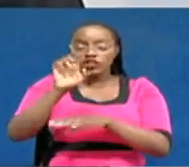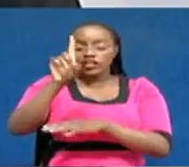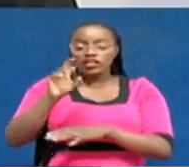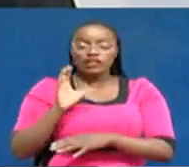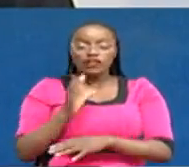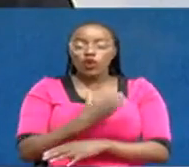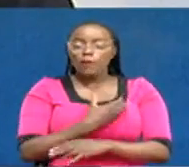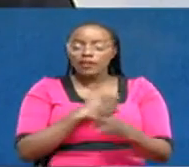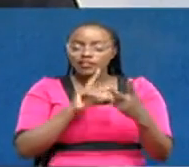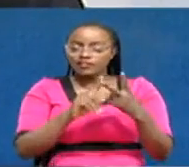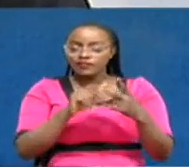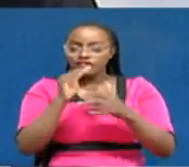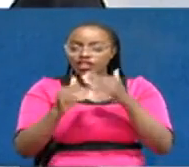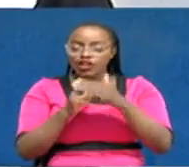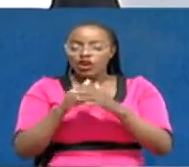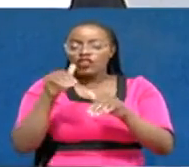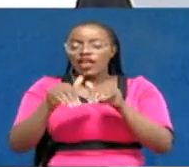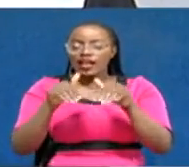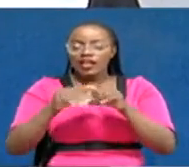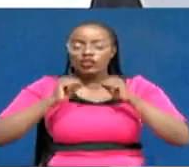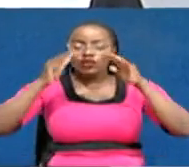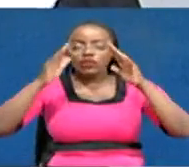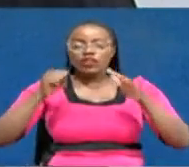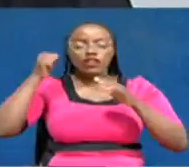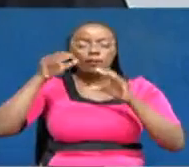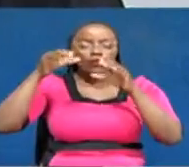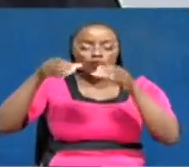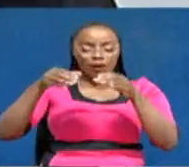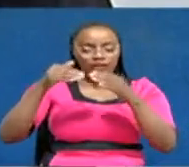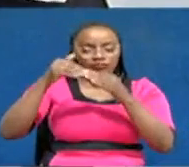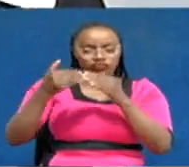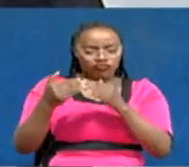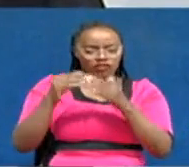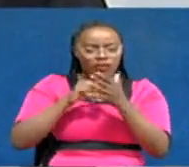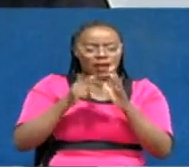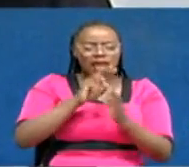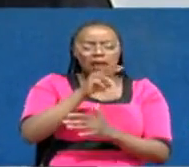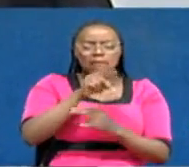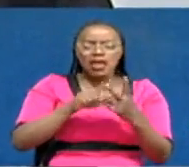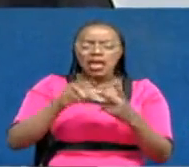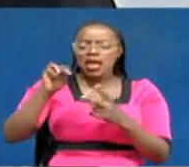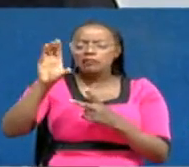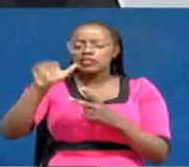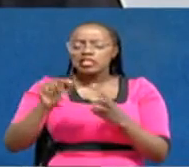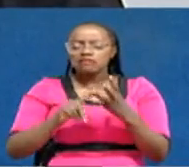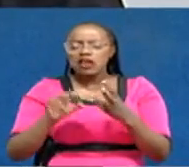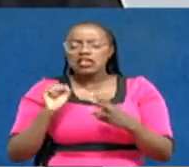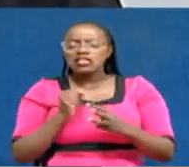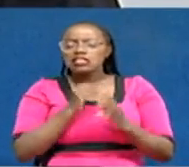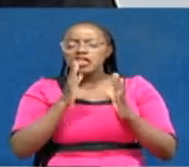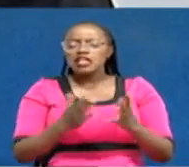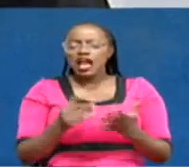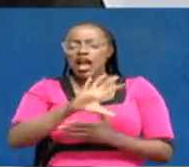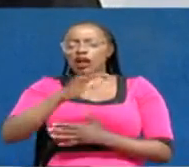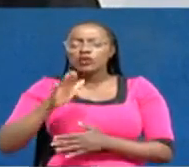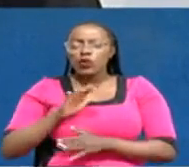Executive Committee, as well as all elected officials on the party ticket. So that is MPs, MCAs, senators,